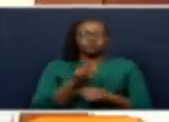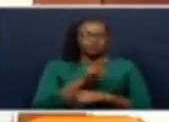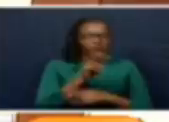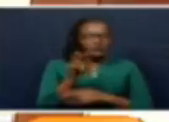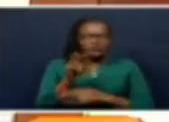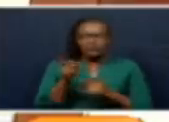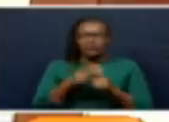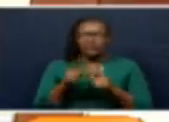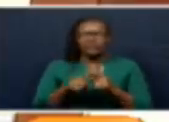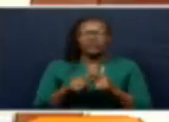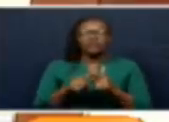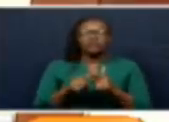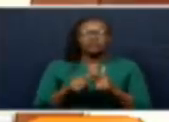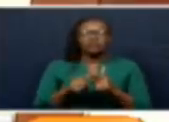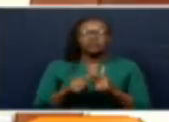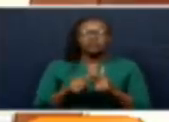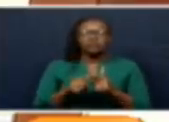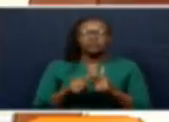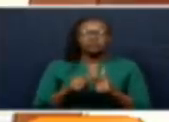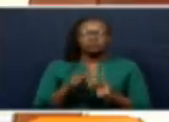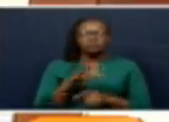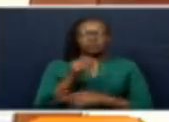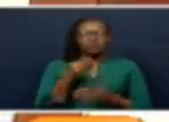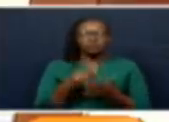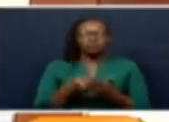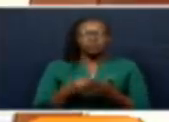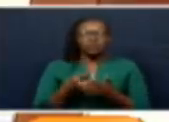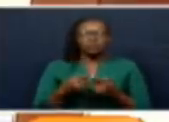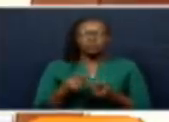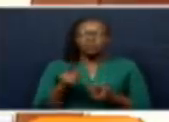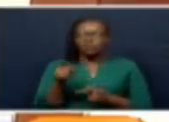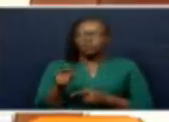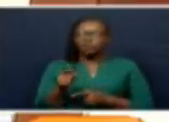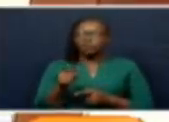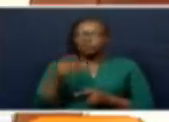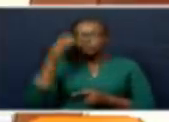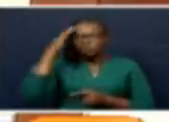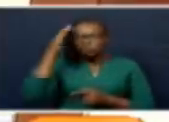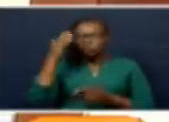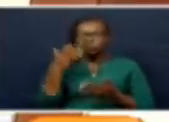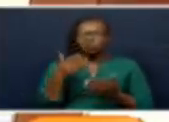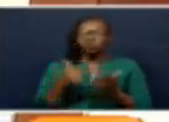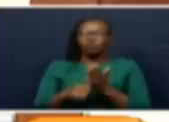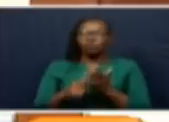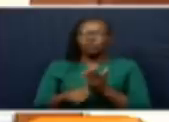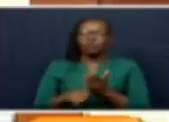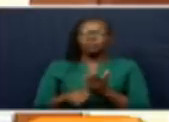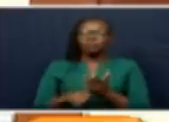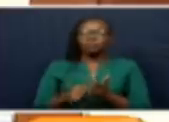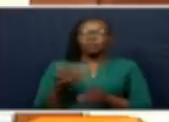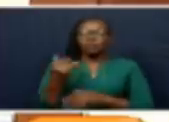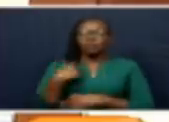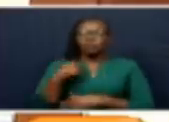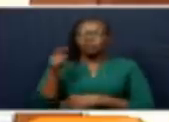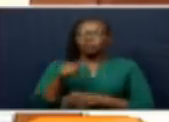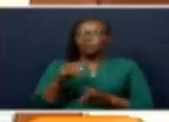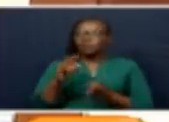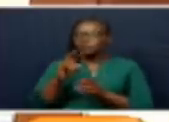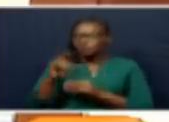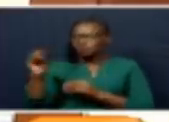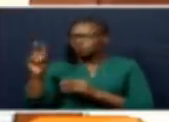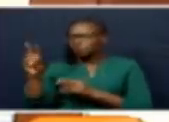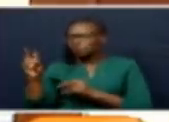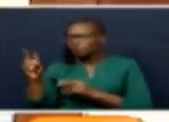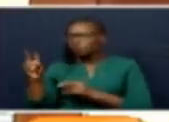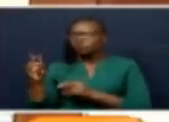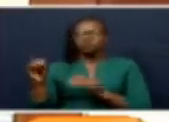Yeah. But that shutting down was a big problem. Huh? Yeah. You know, I don't know. Sometimes